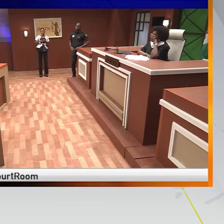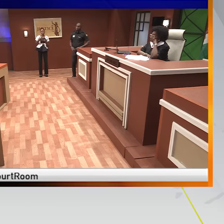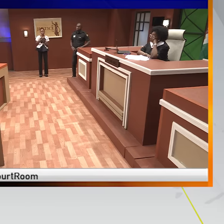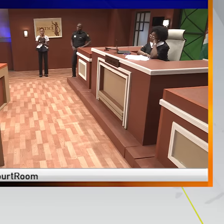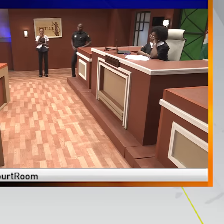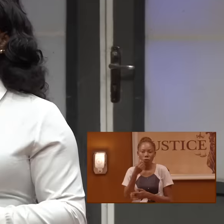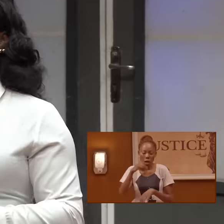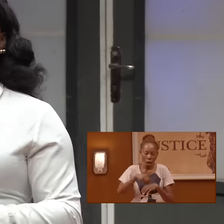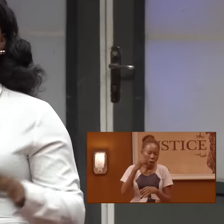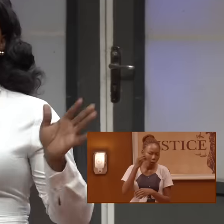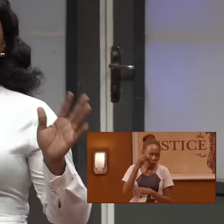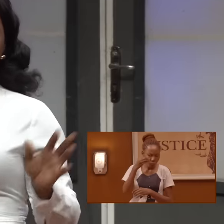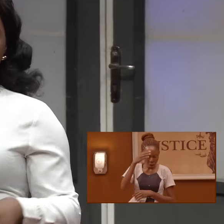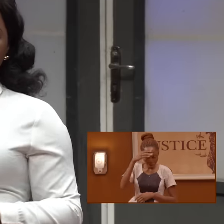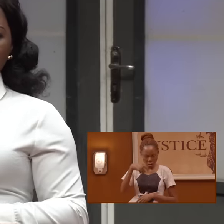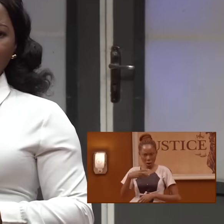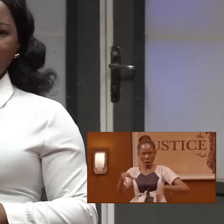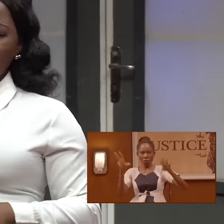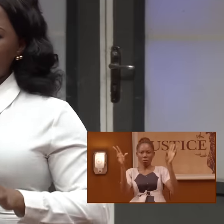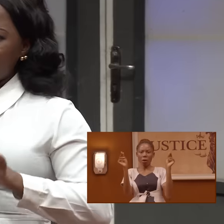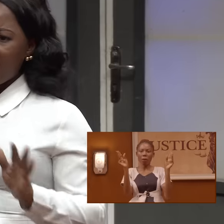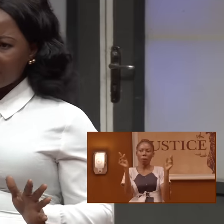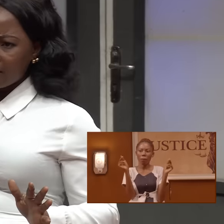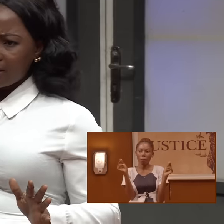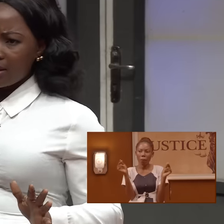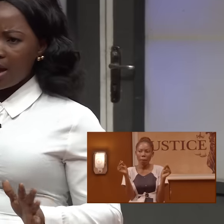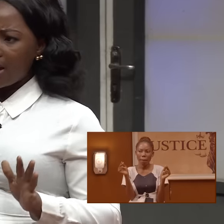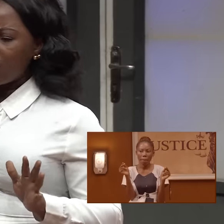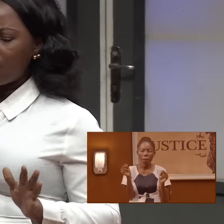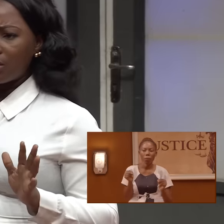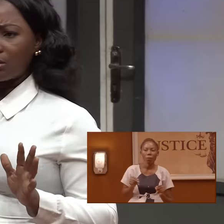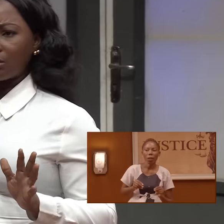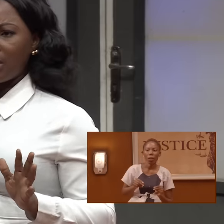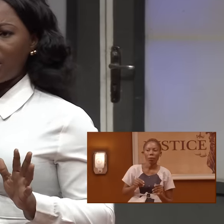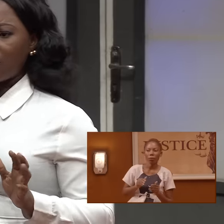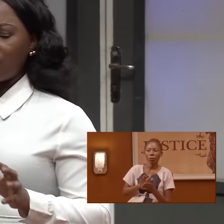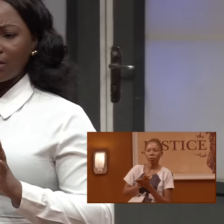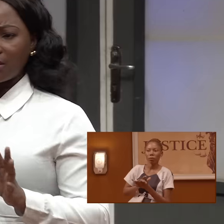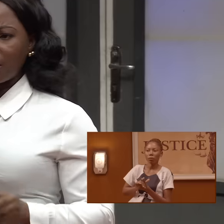and everything. And he said, no, that was the first